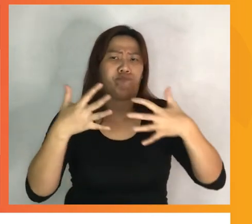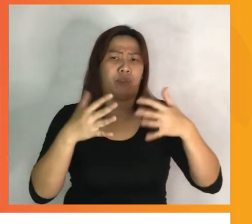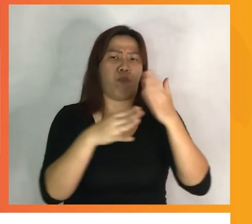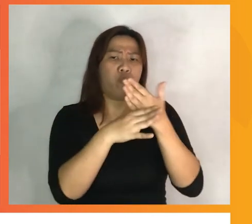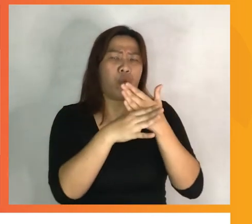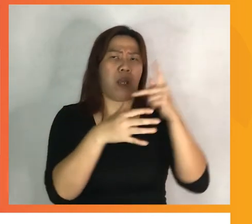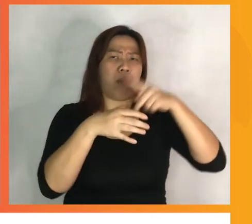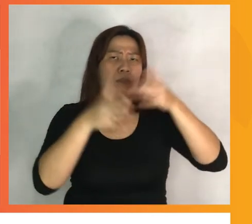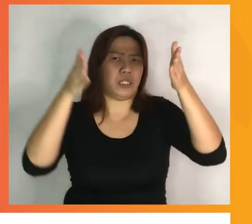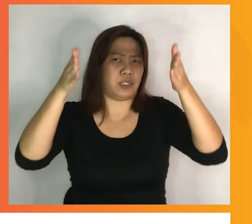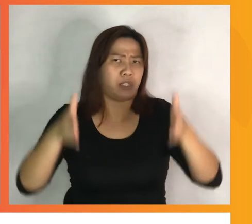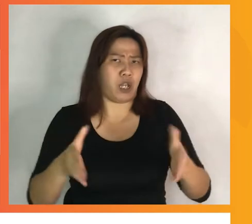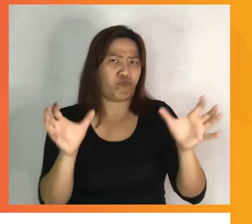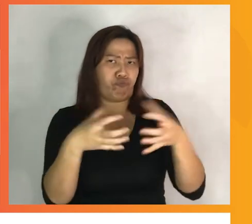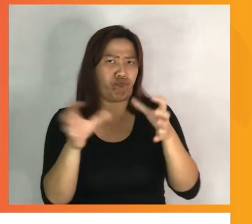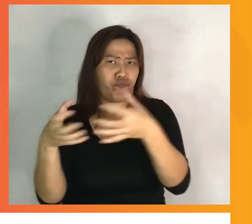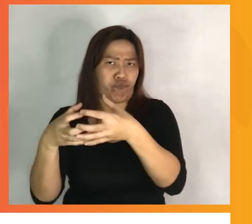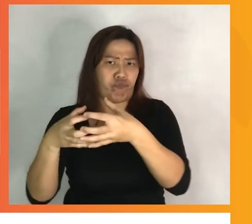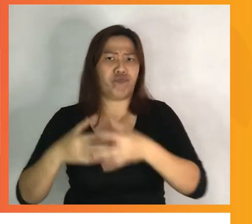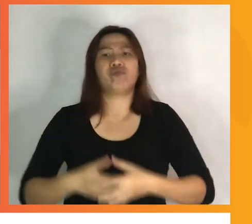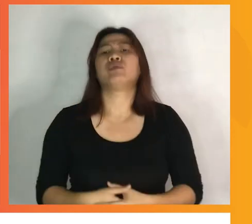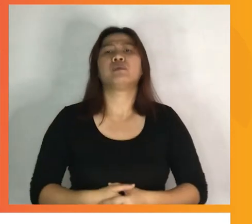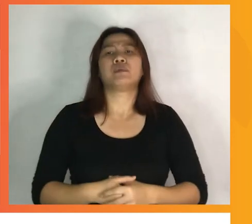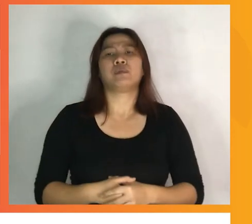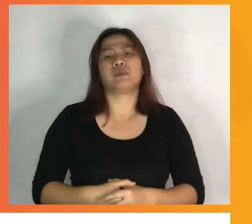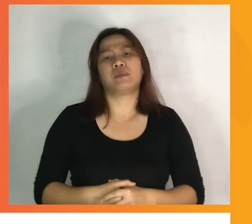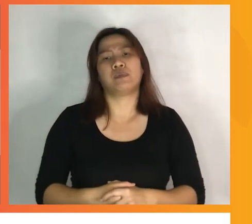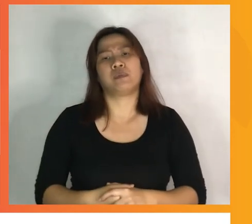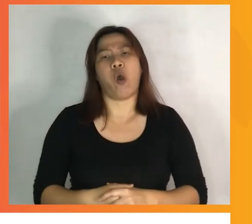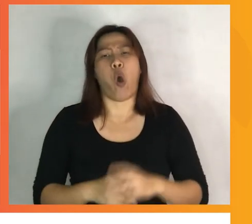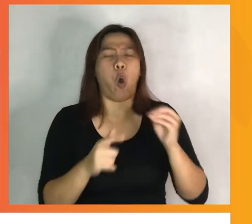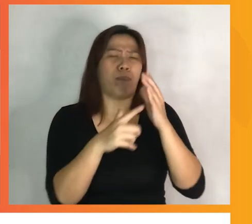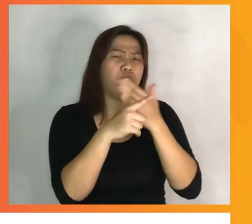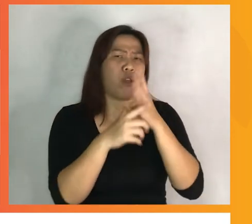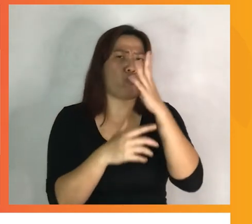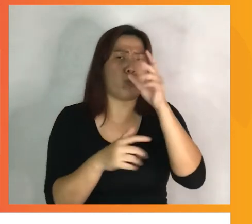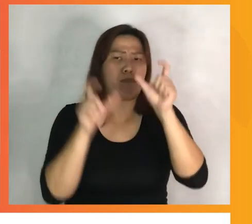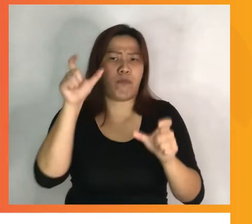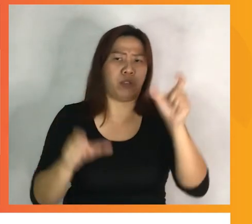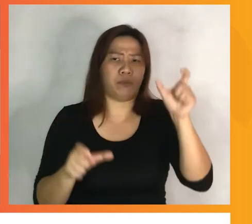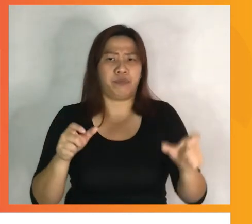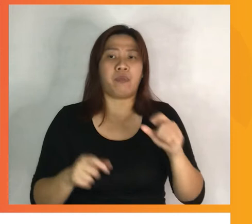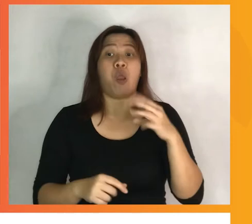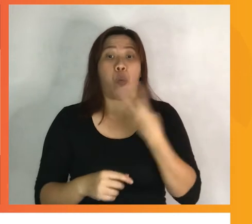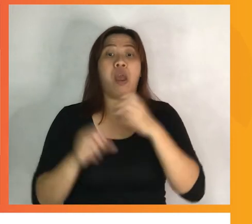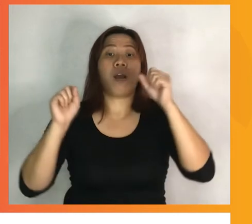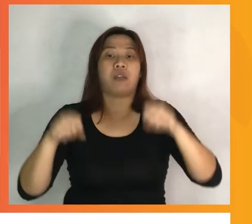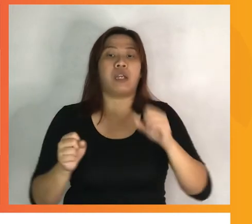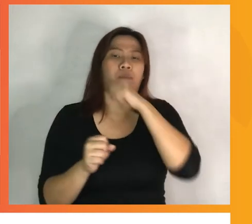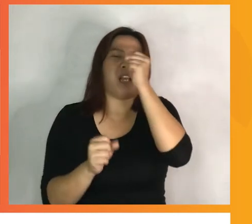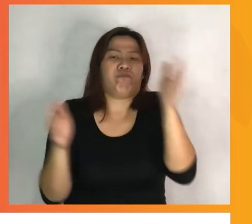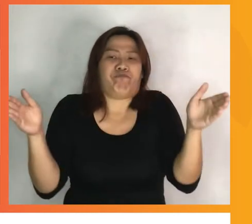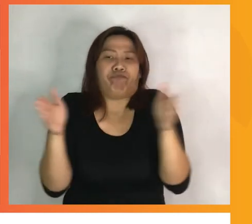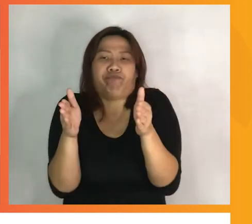to create more interaction between a group of participants or just between 2 people, then we can make the space